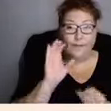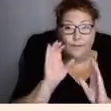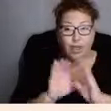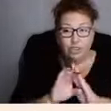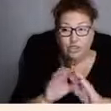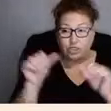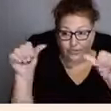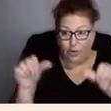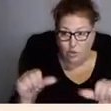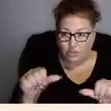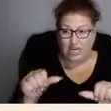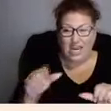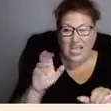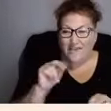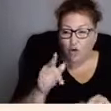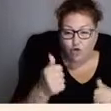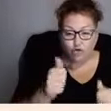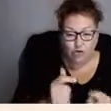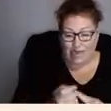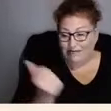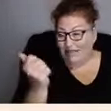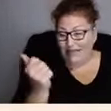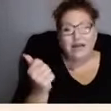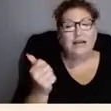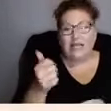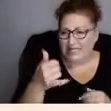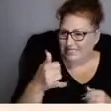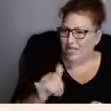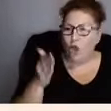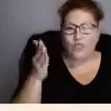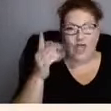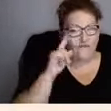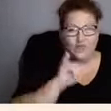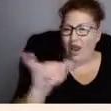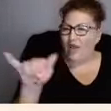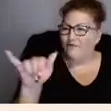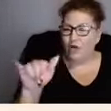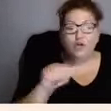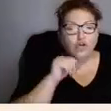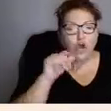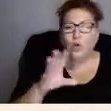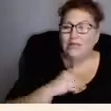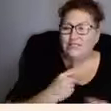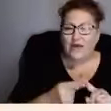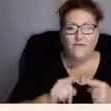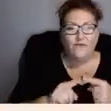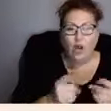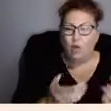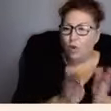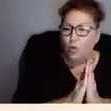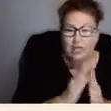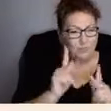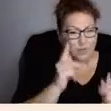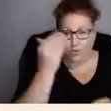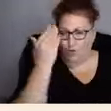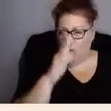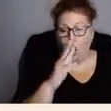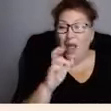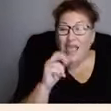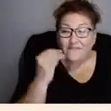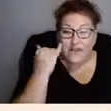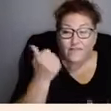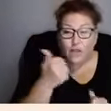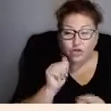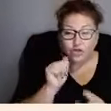to delete it, once it's out there, it's there forever. Don't accept friend requests from people you don't know. Even if they try to trick you, don't